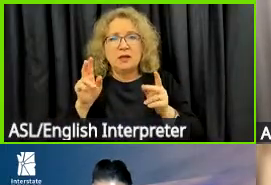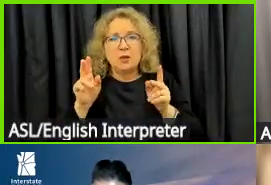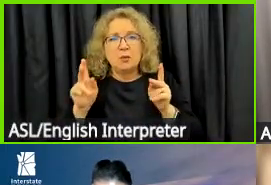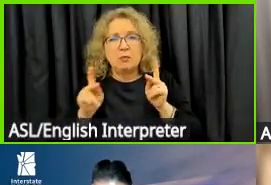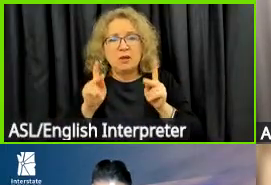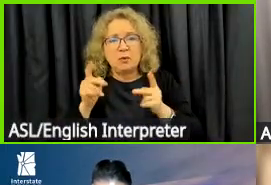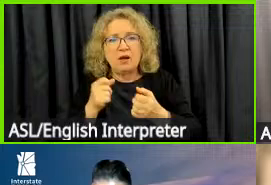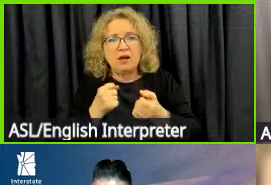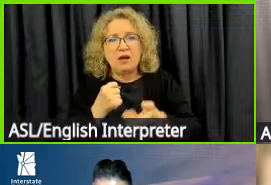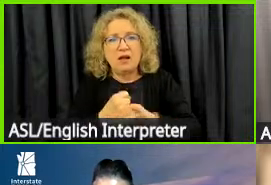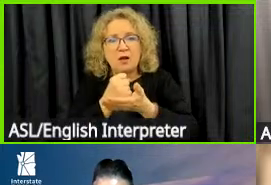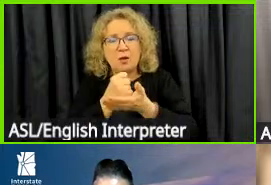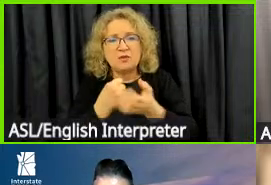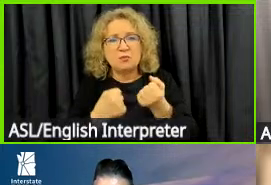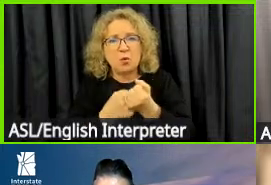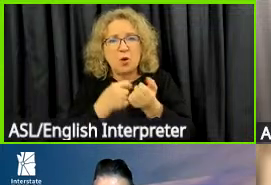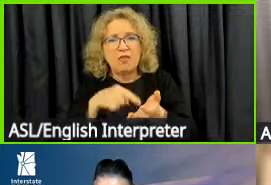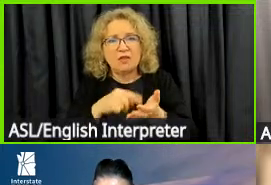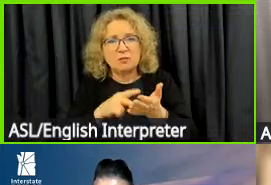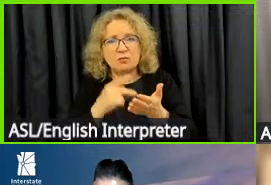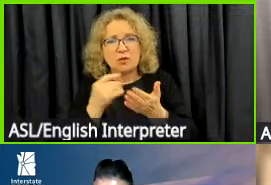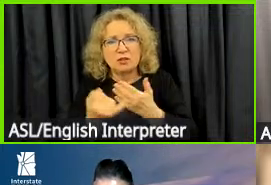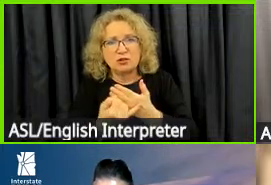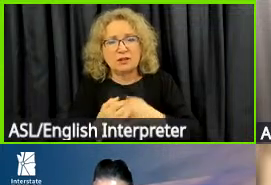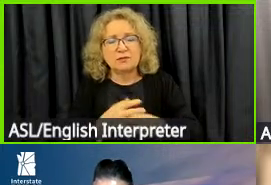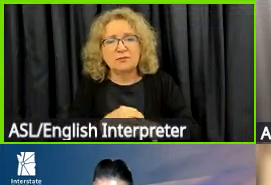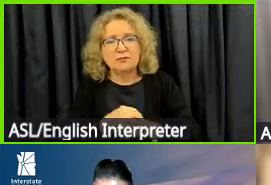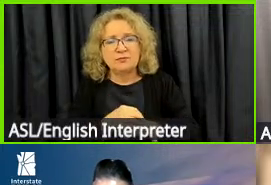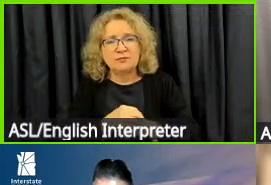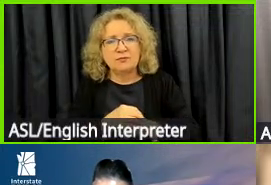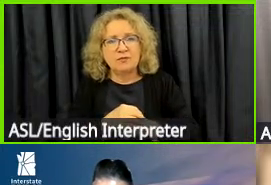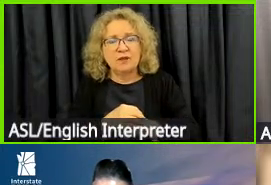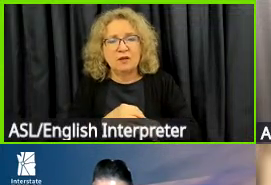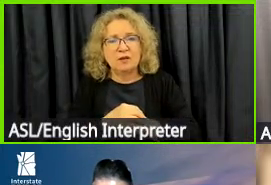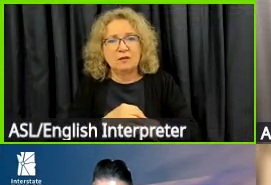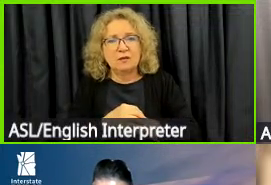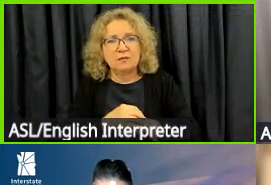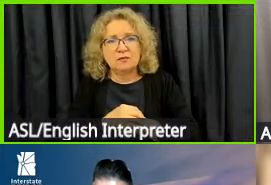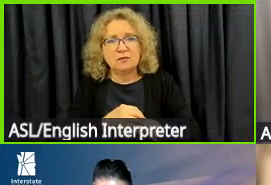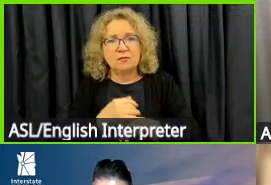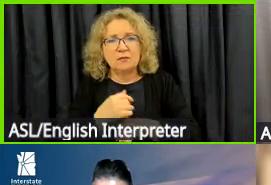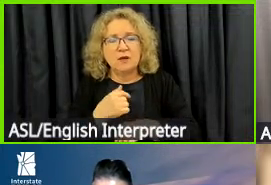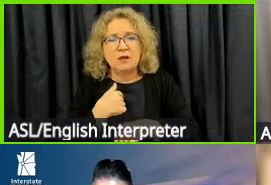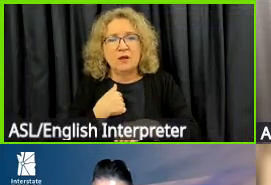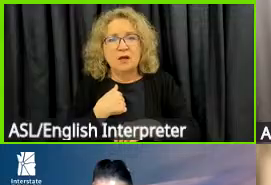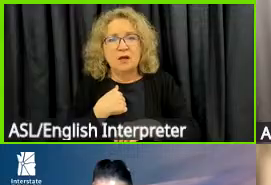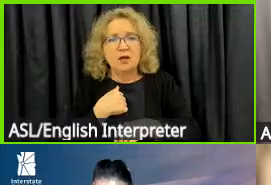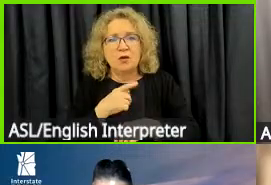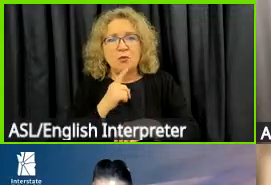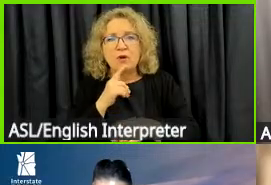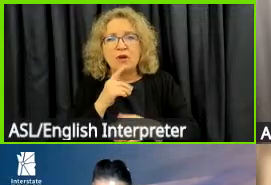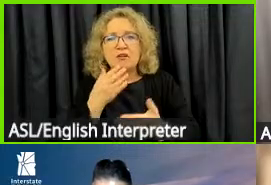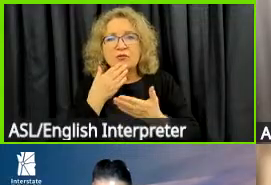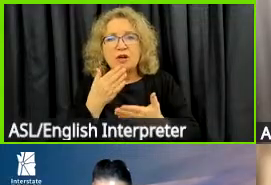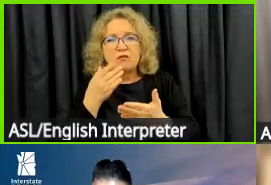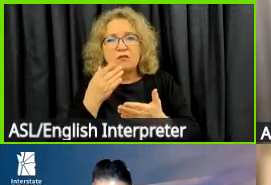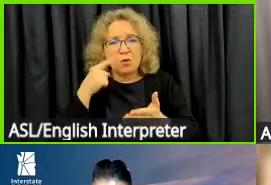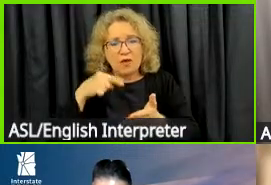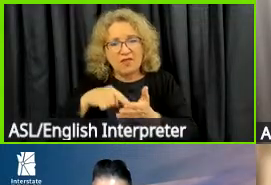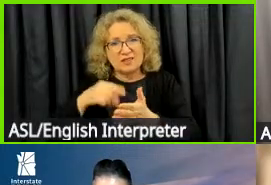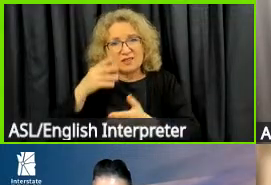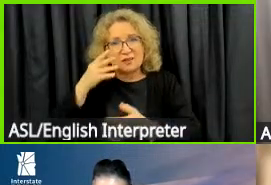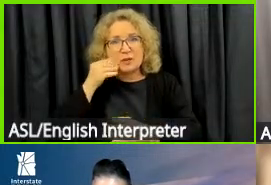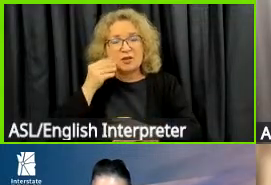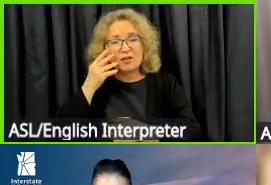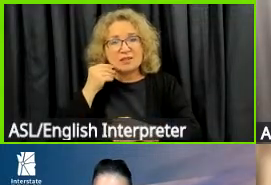the many levels. So I'm really grateful for this experience. And I